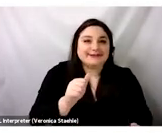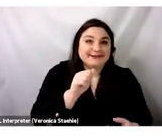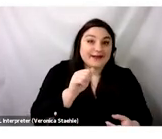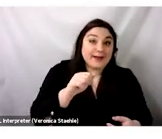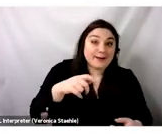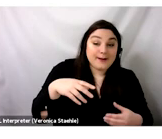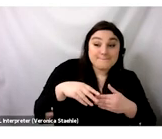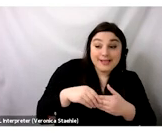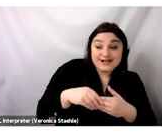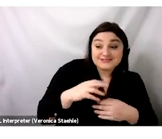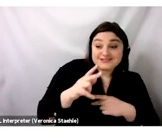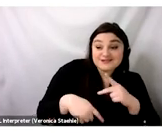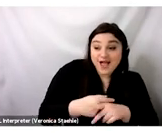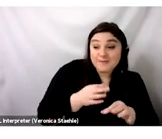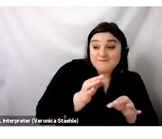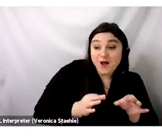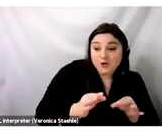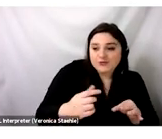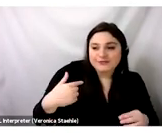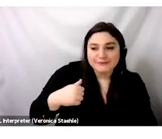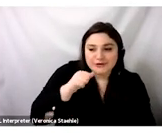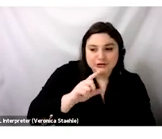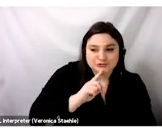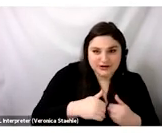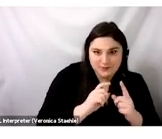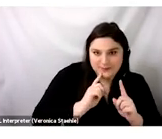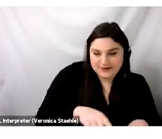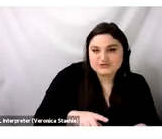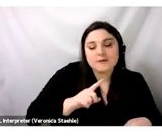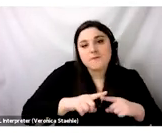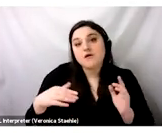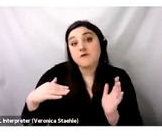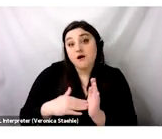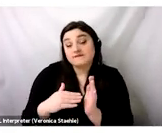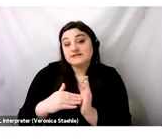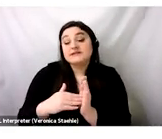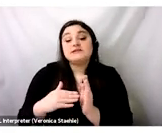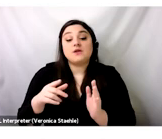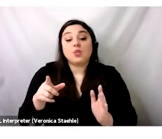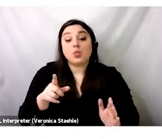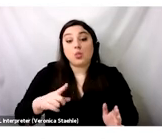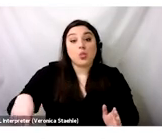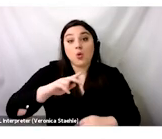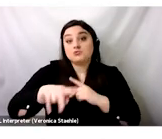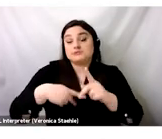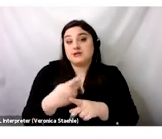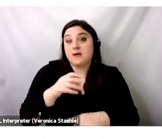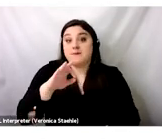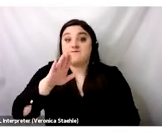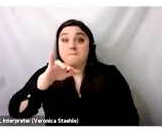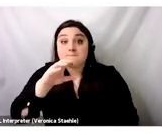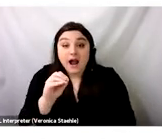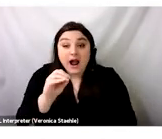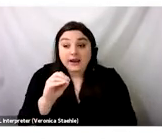molecule, then I actually don't know. But it's tricky because oftentimes those